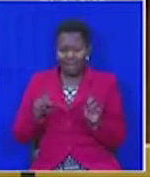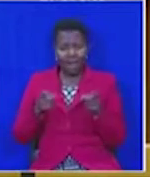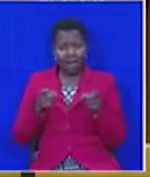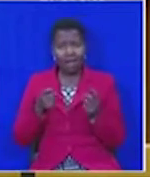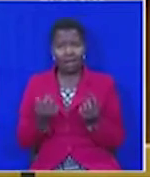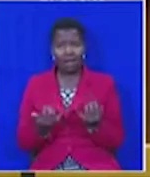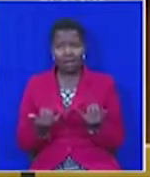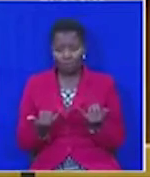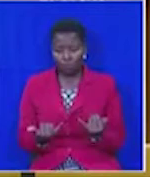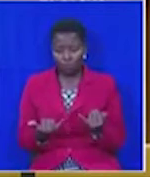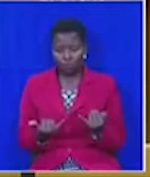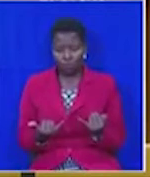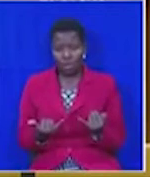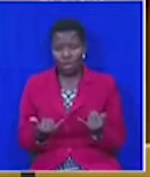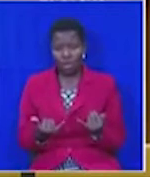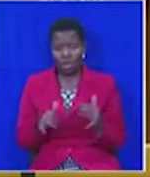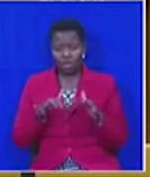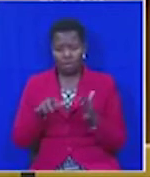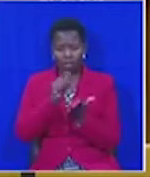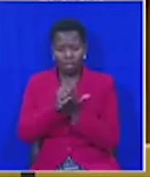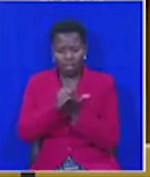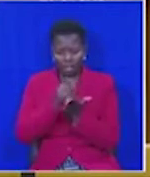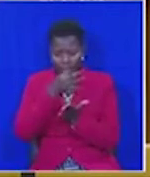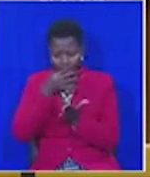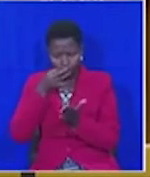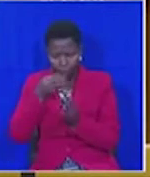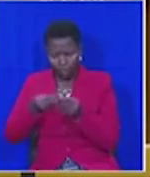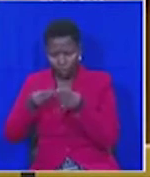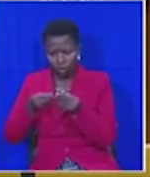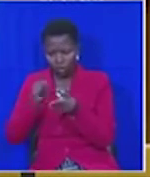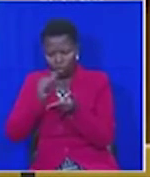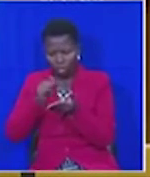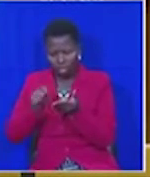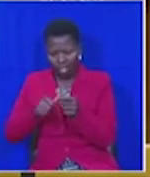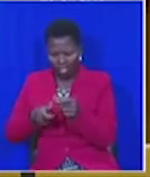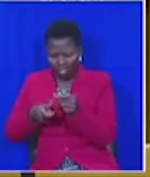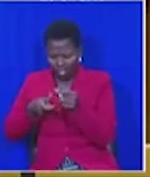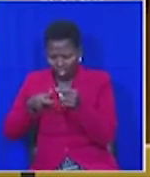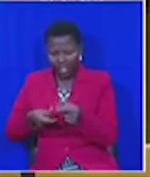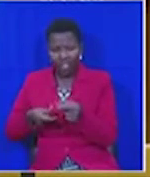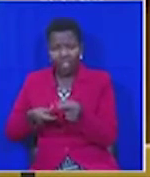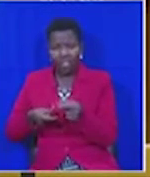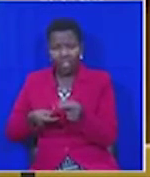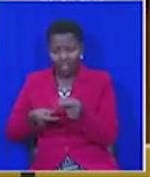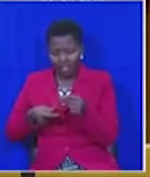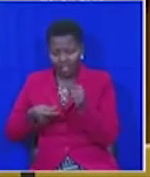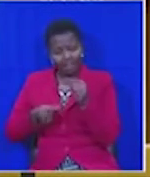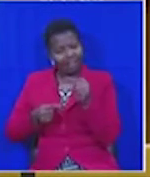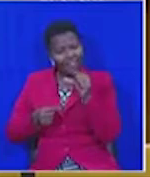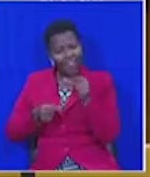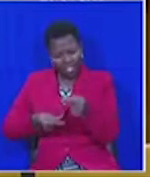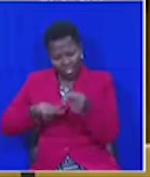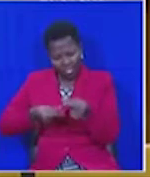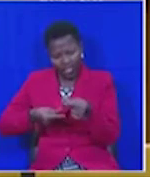actually going and draft some secret documents, thick Bibles like this, dump it in front of